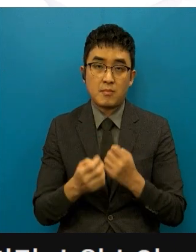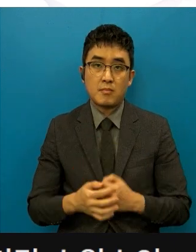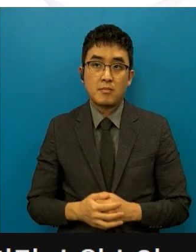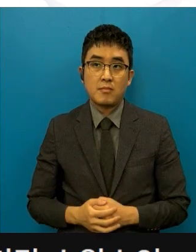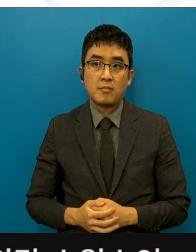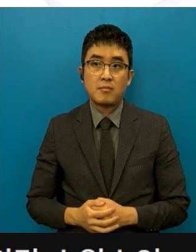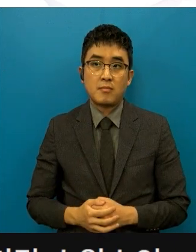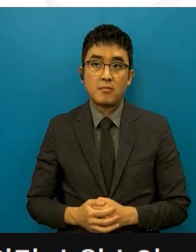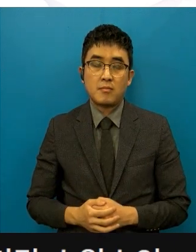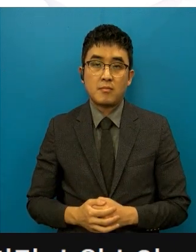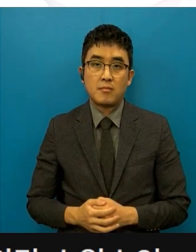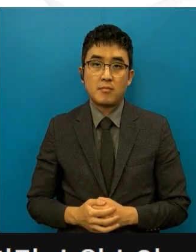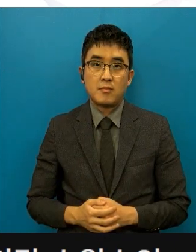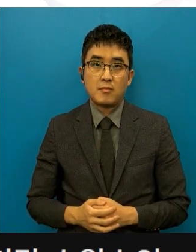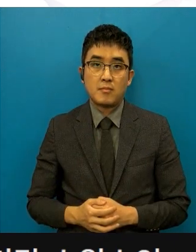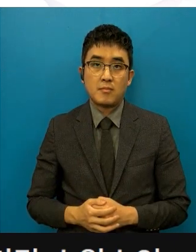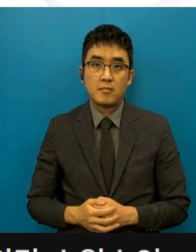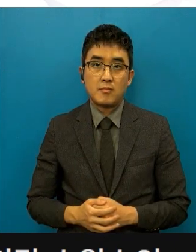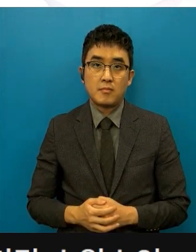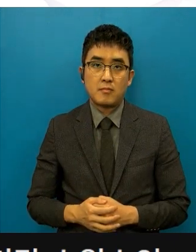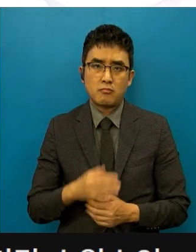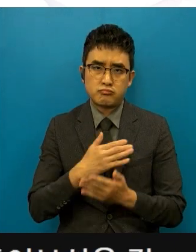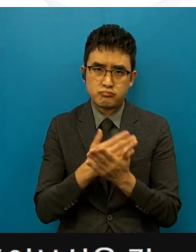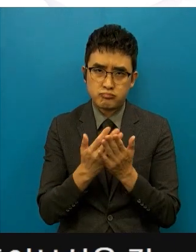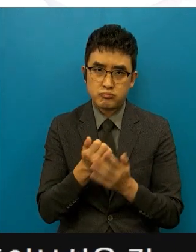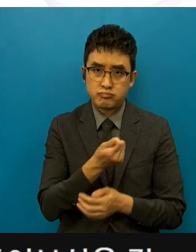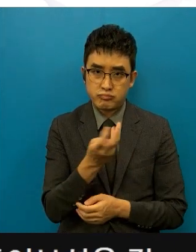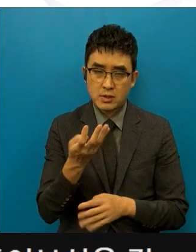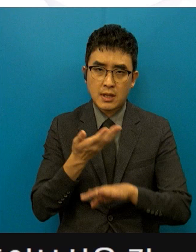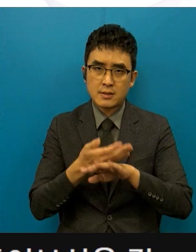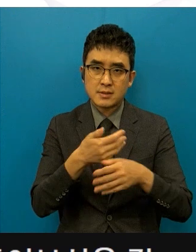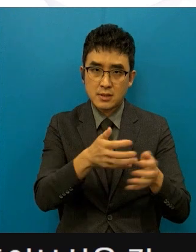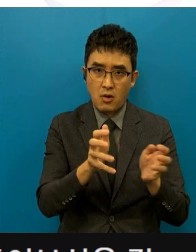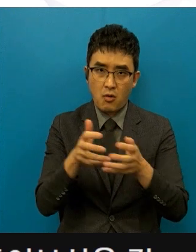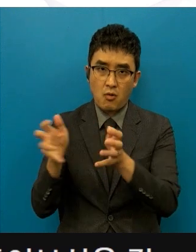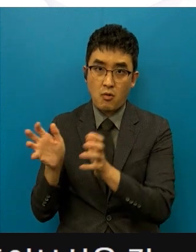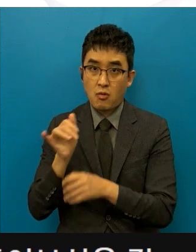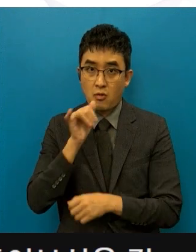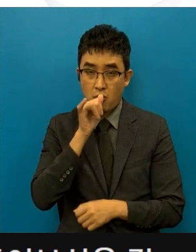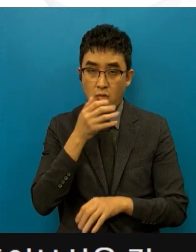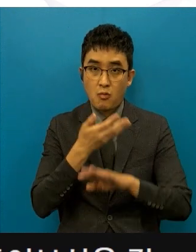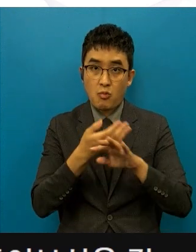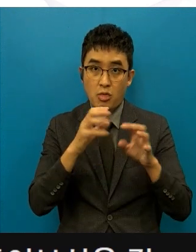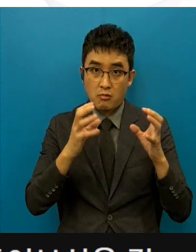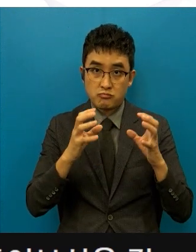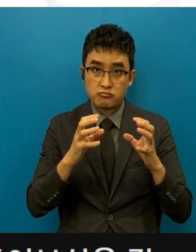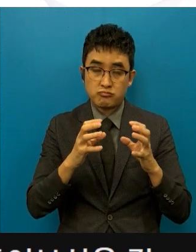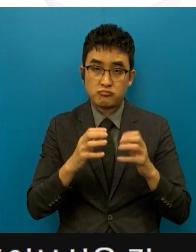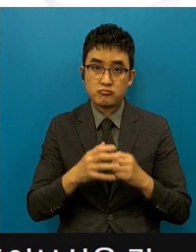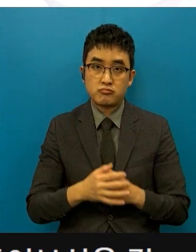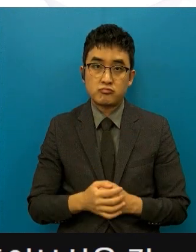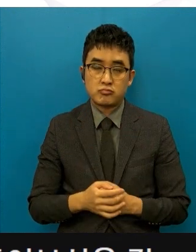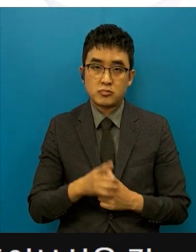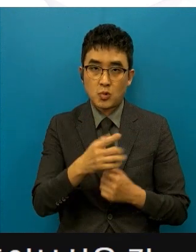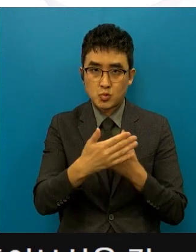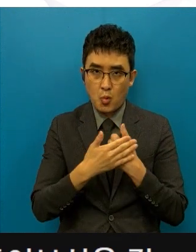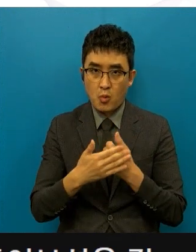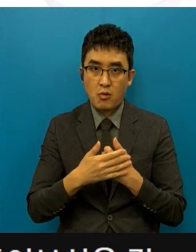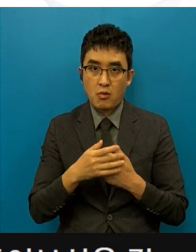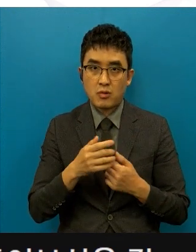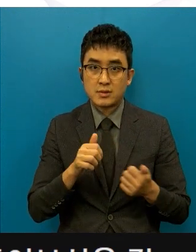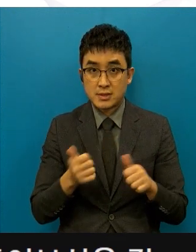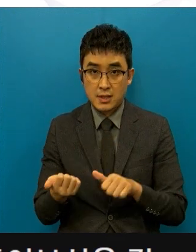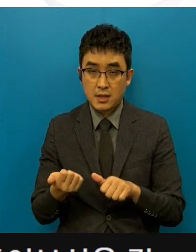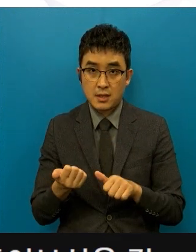organizations also provide suicide assistance to foreigners, which have also somehow introduced the concepts of